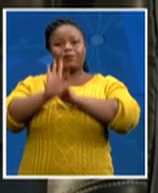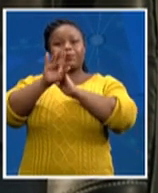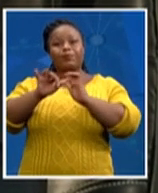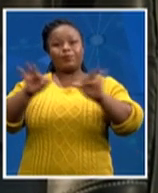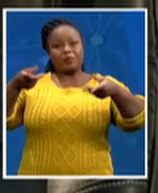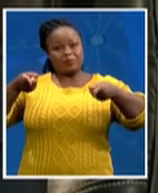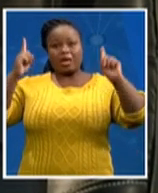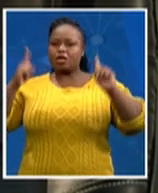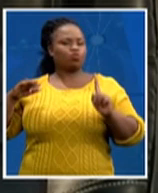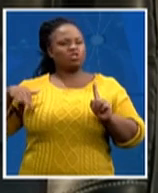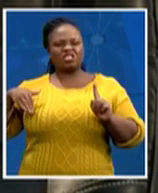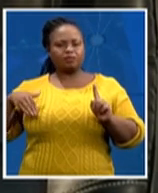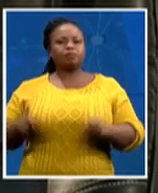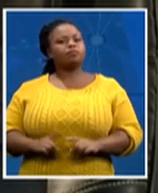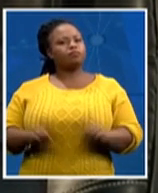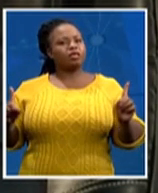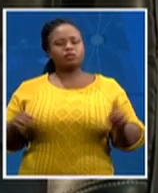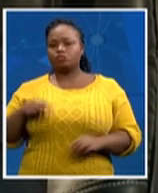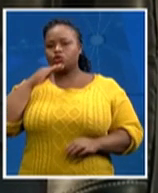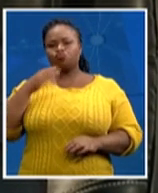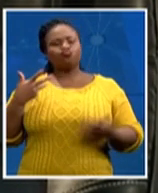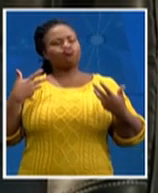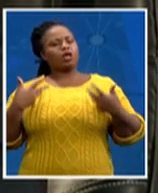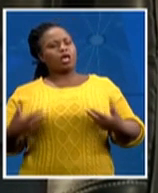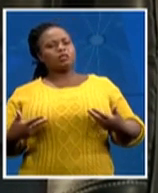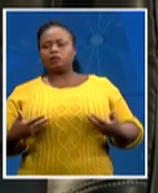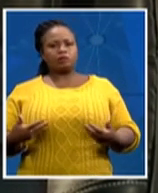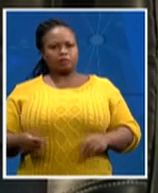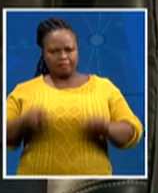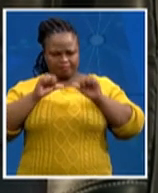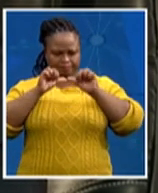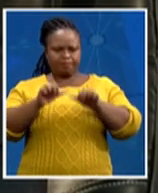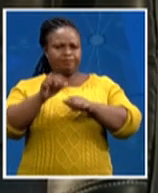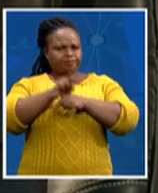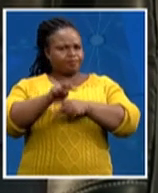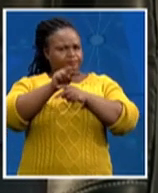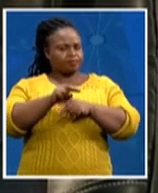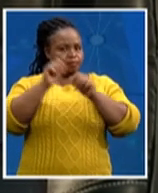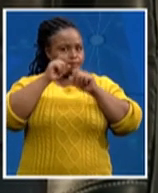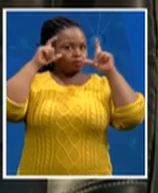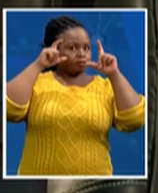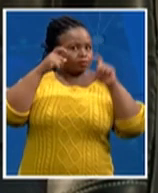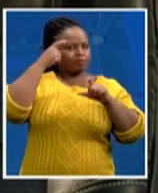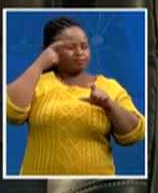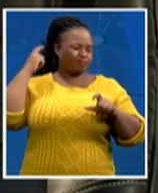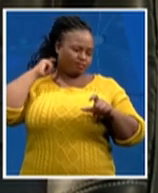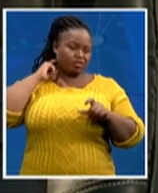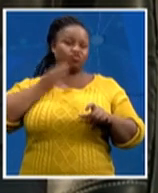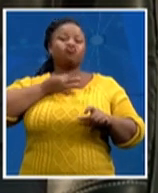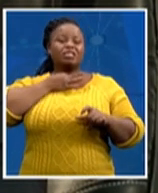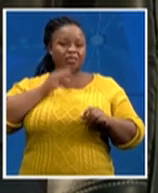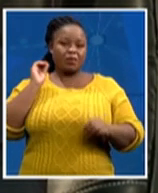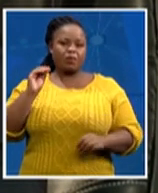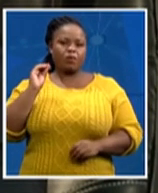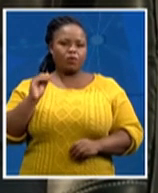nevertheless remain vigilant and acutely aware of the potential risk of a resurgence of